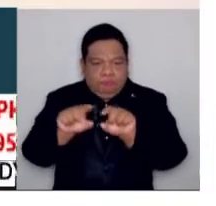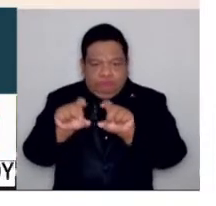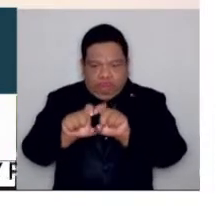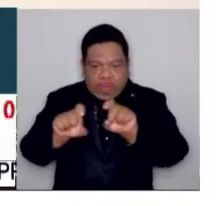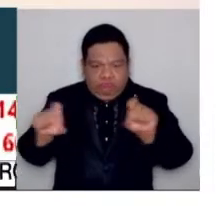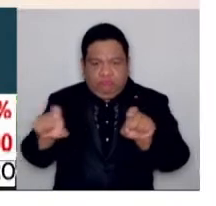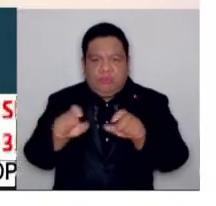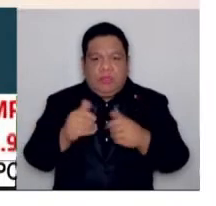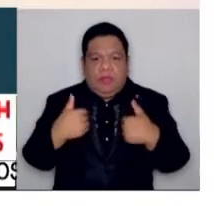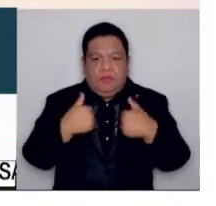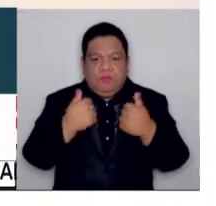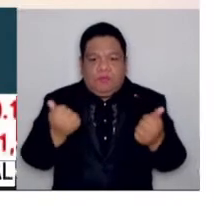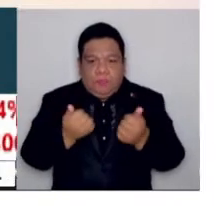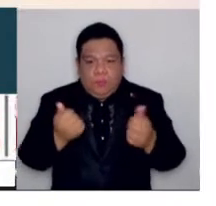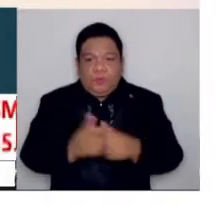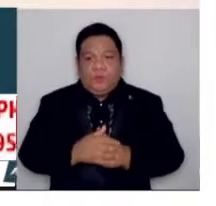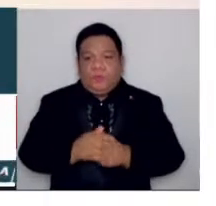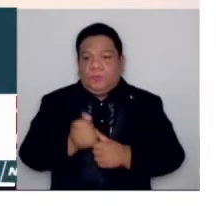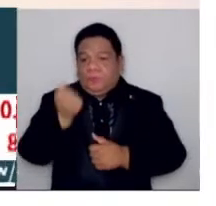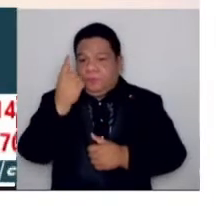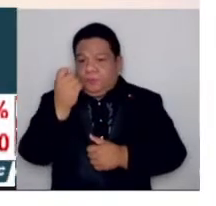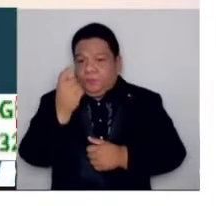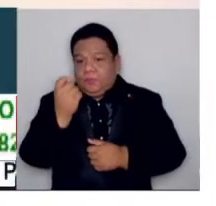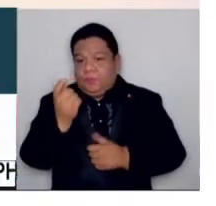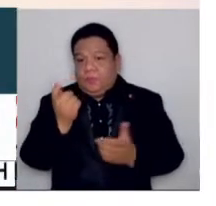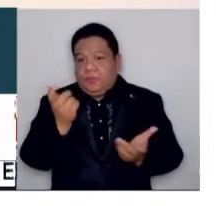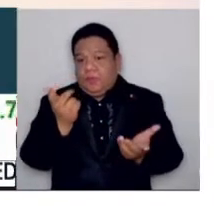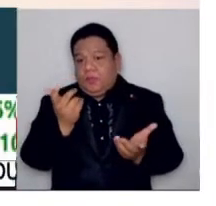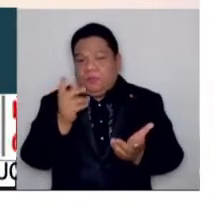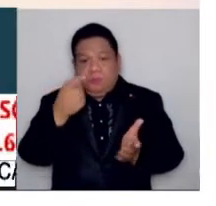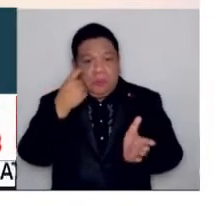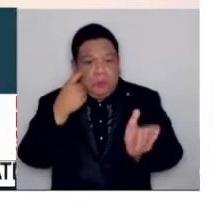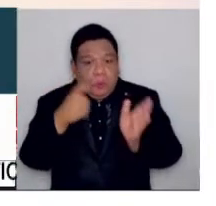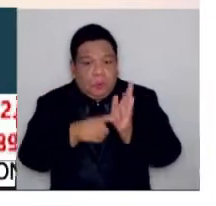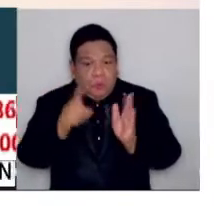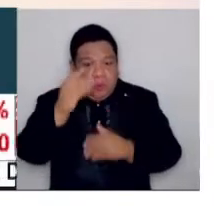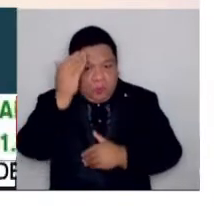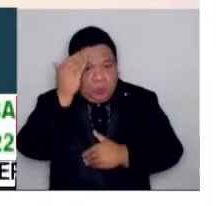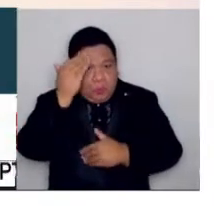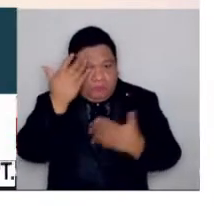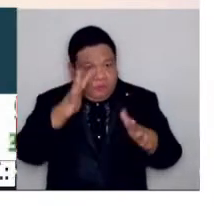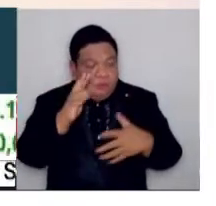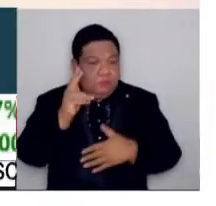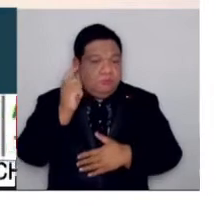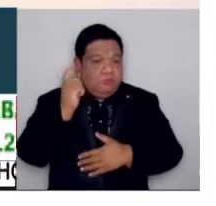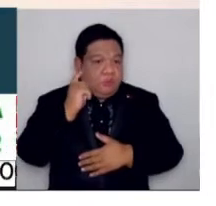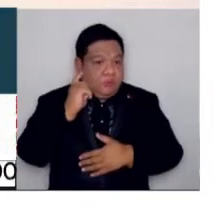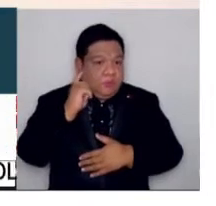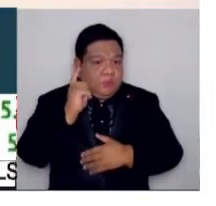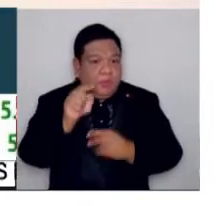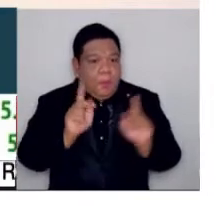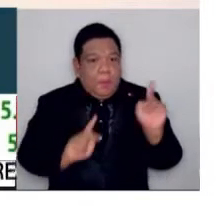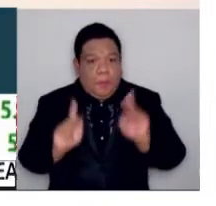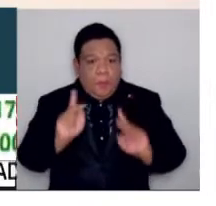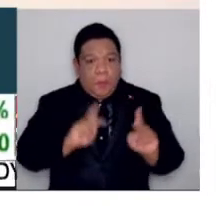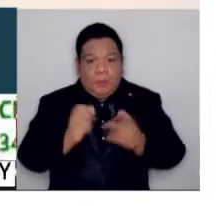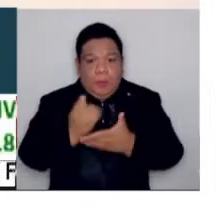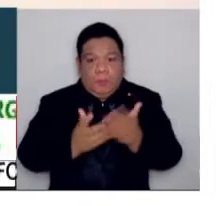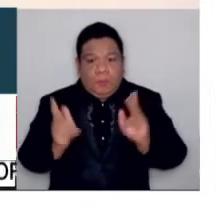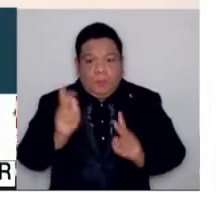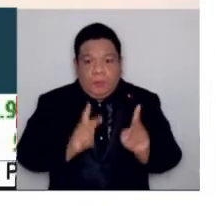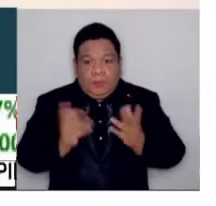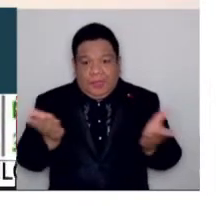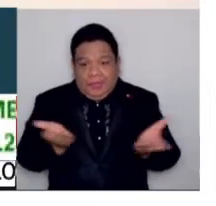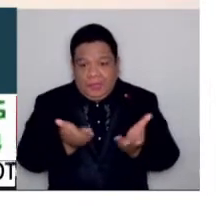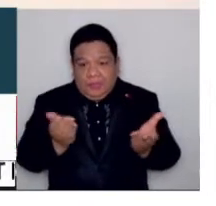sa kanila. So sometimes if you notice, I don't know if you've heard of it, but there are already some people, even here in Metro